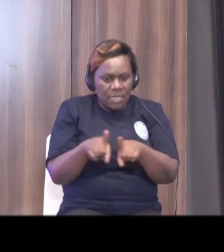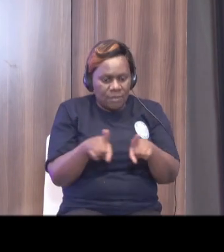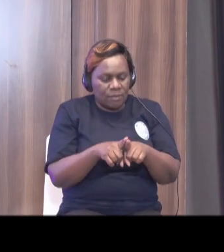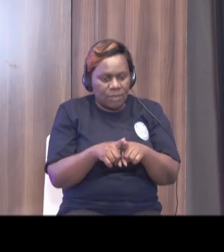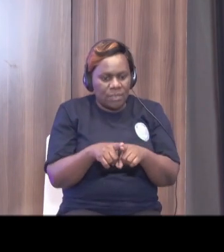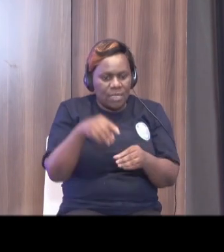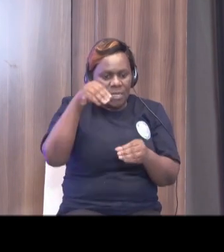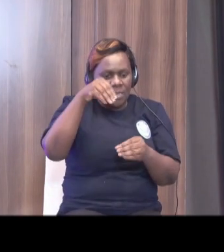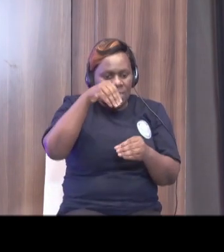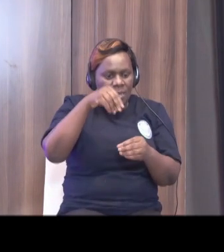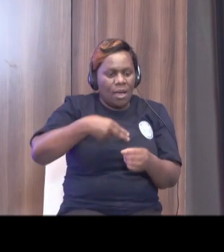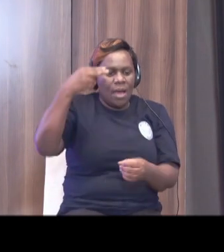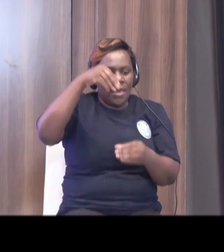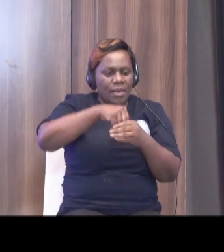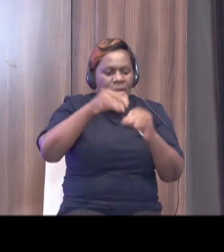high-income countries,